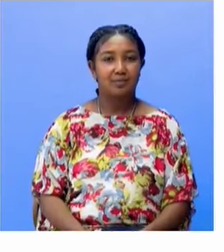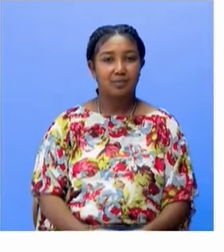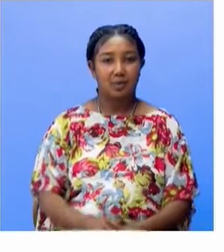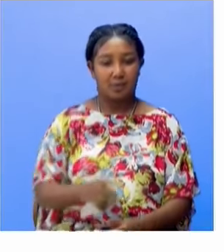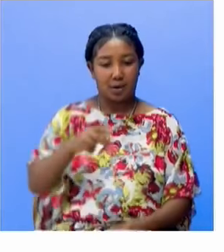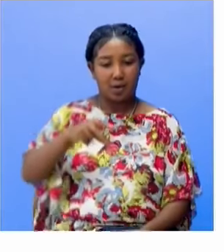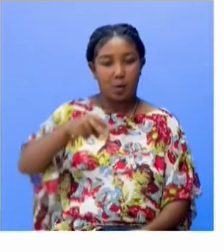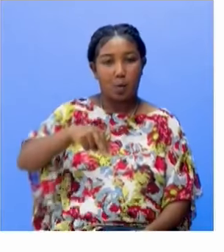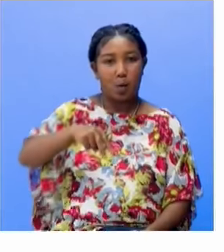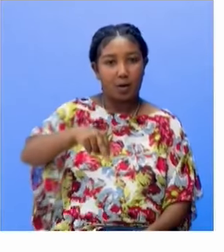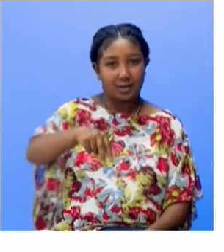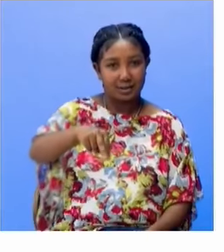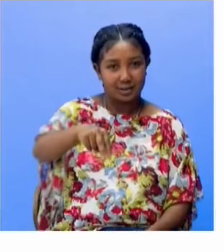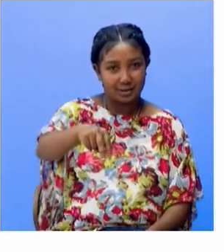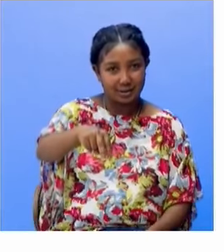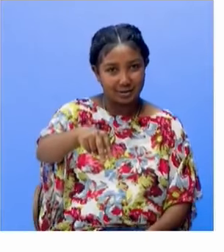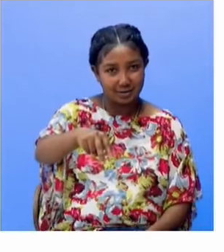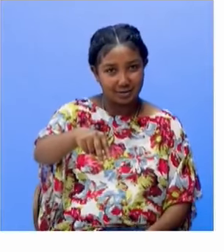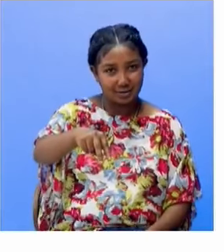Walk.